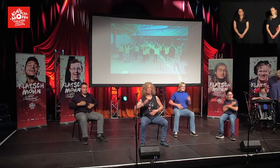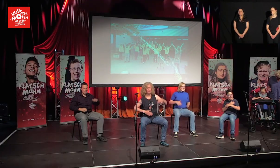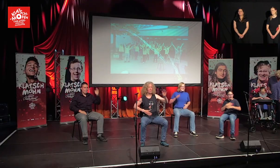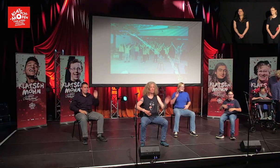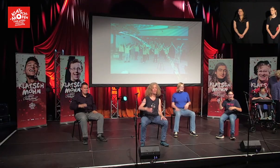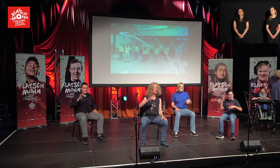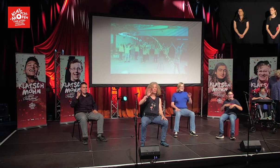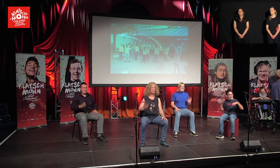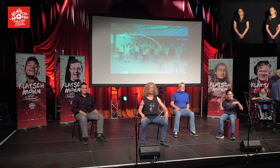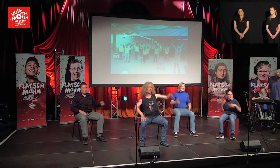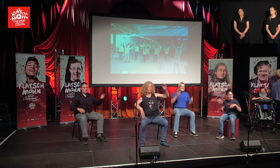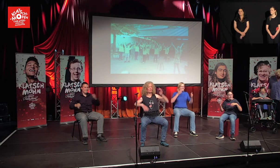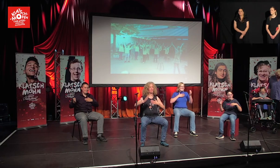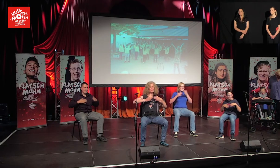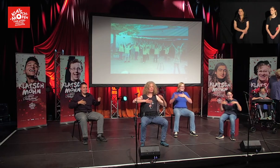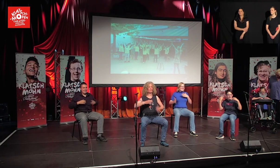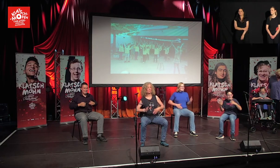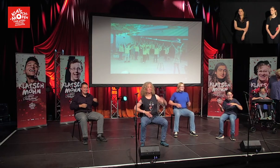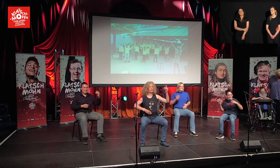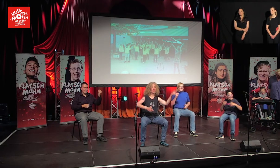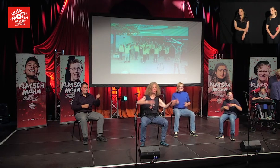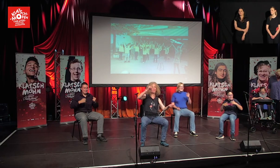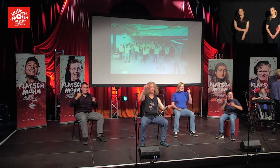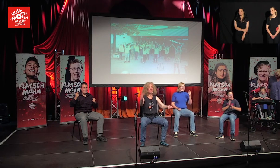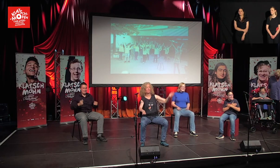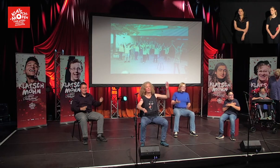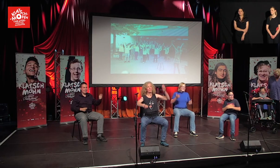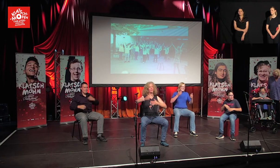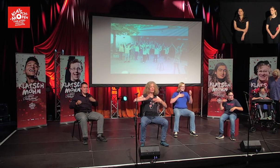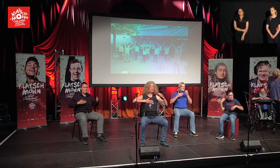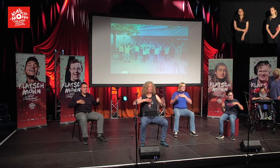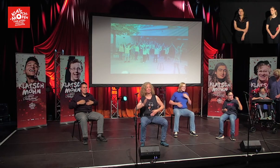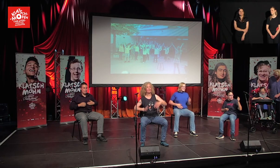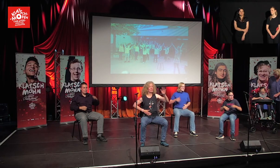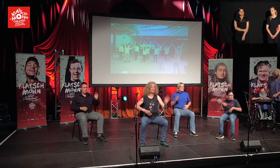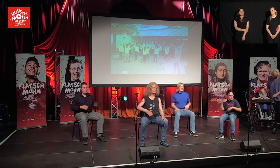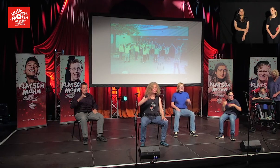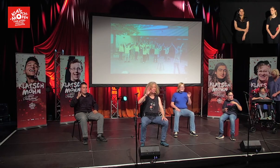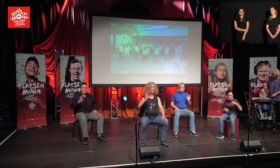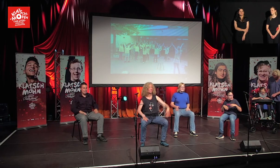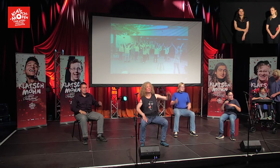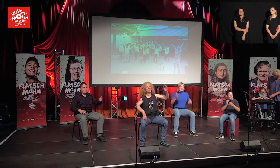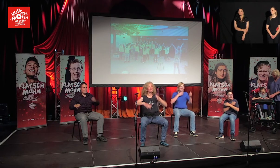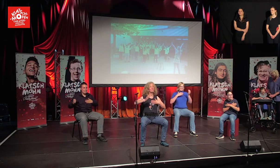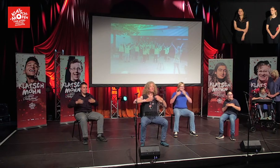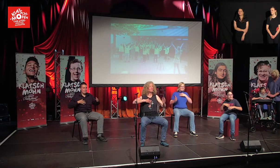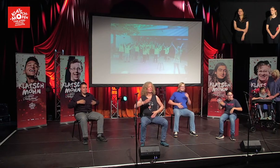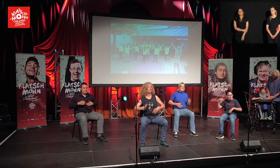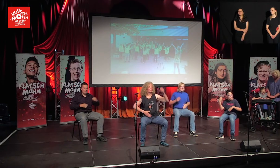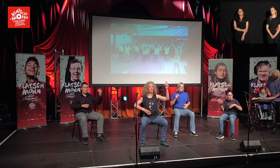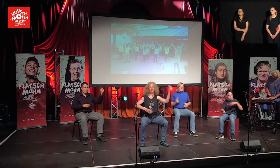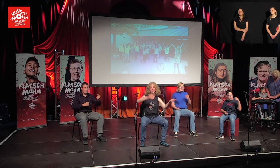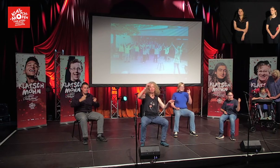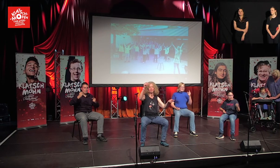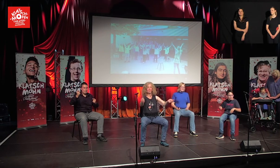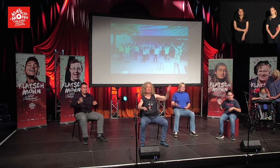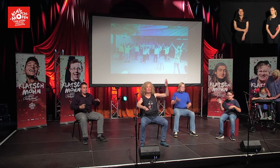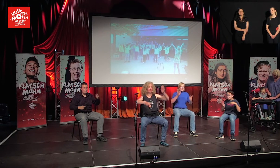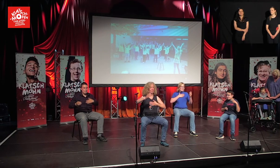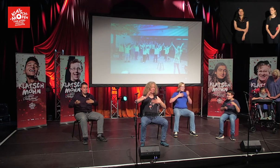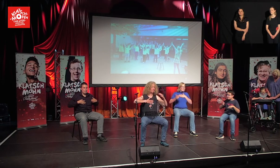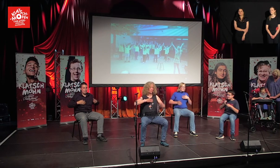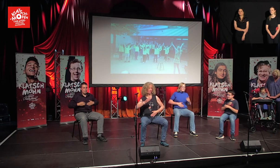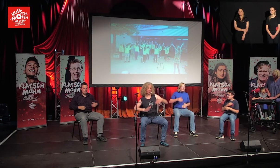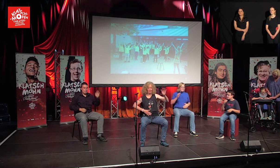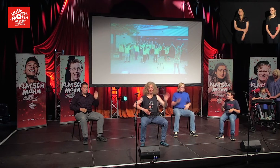roots. I've got no roots, but my home was never on the ground. I've got no roots, but my home